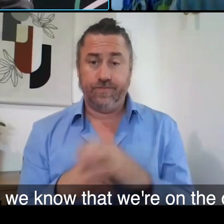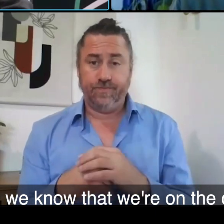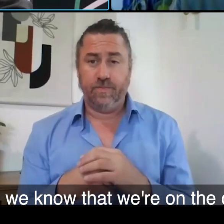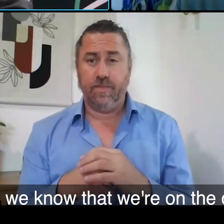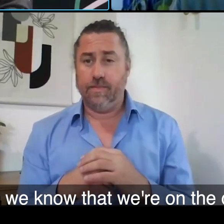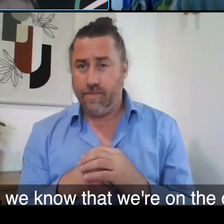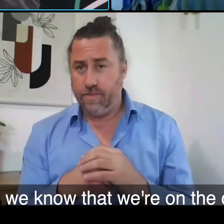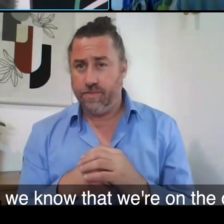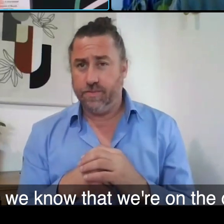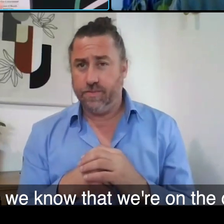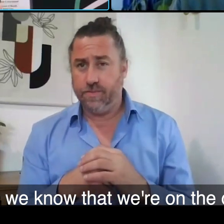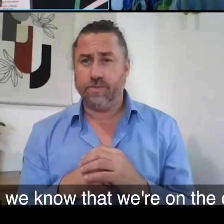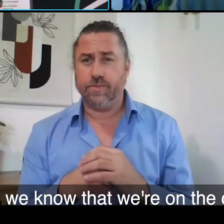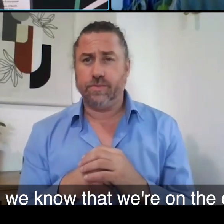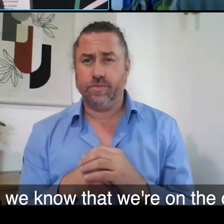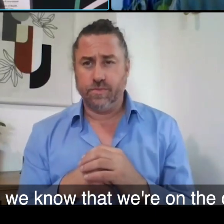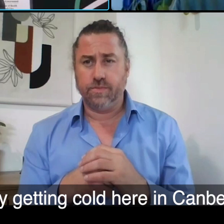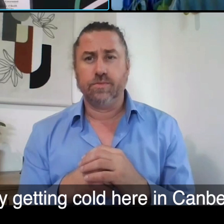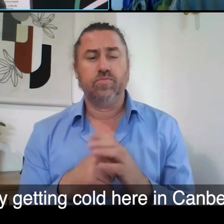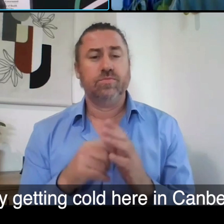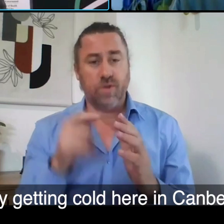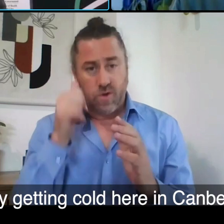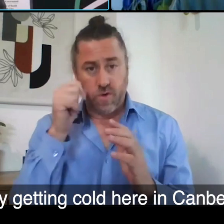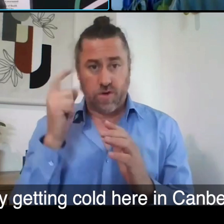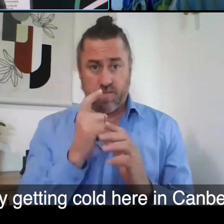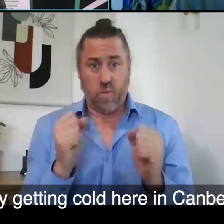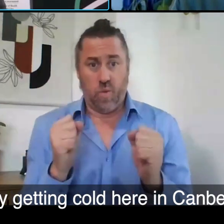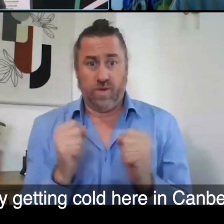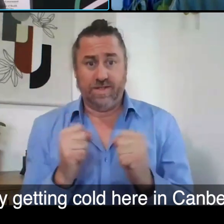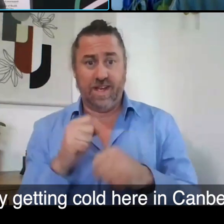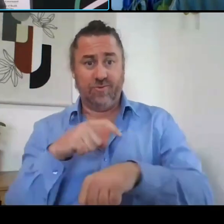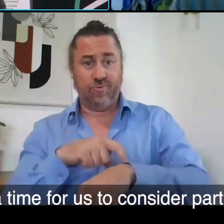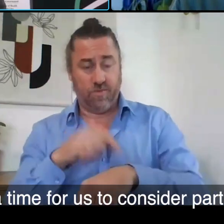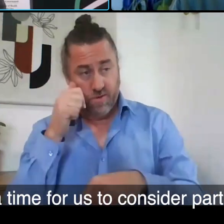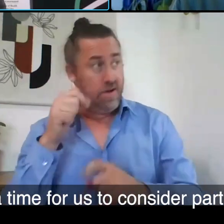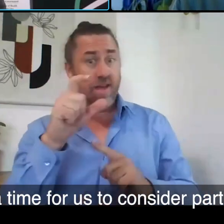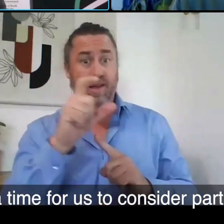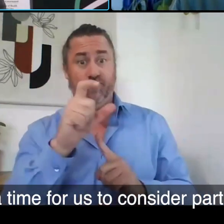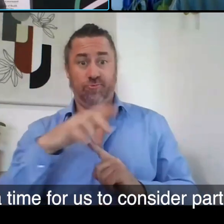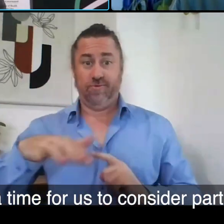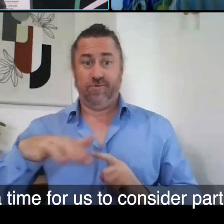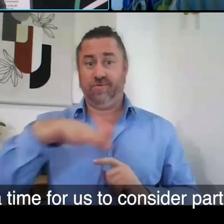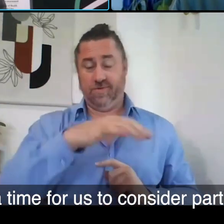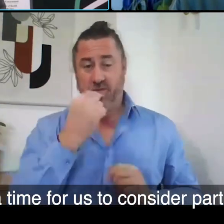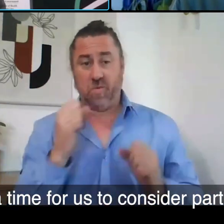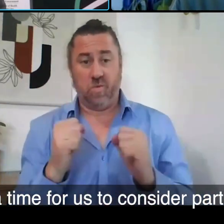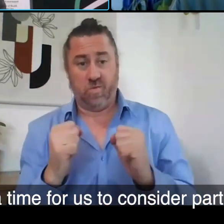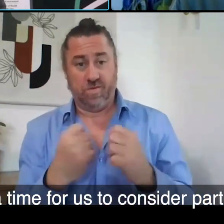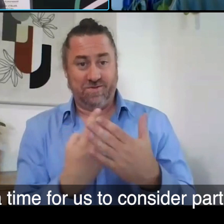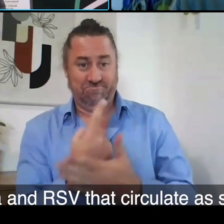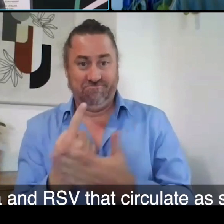So we know that we're on the cusp of winter. It's certainly getting cold here in Canberra, and so this is a time for us to